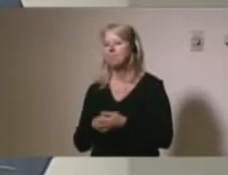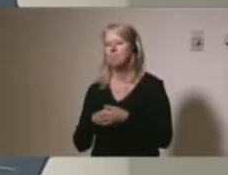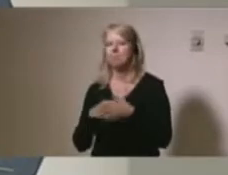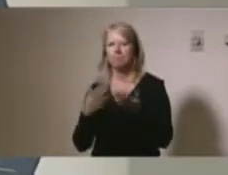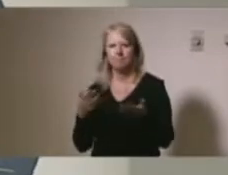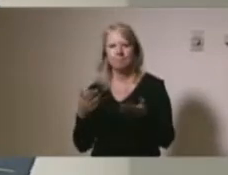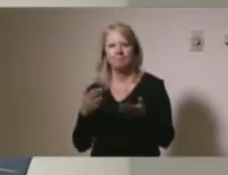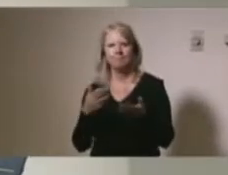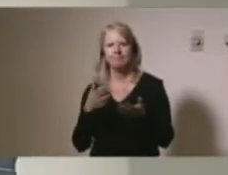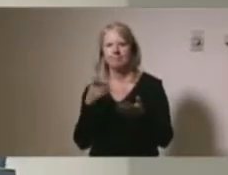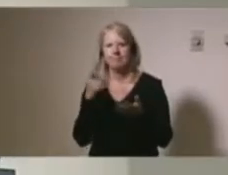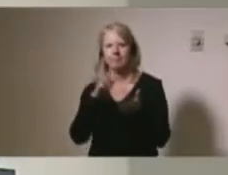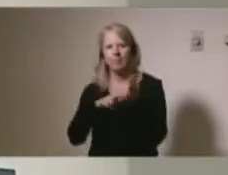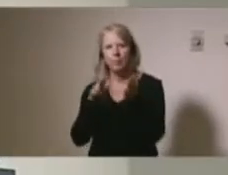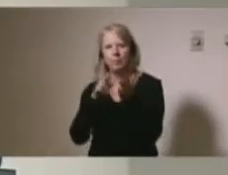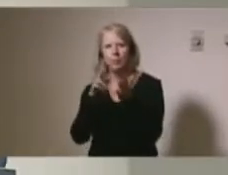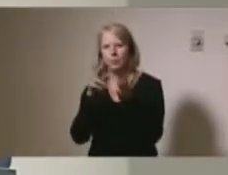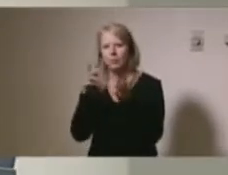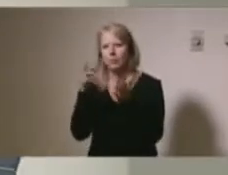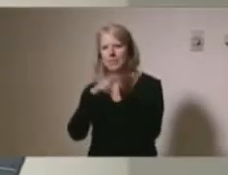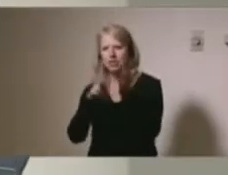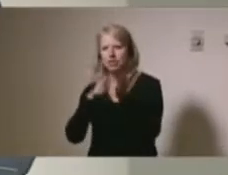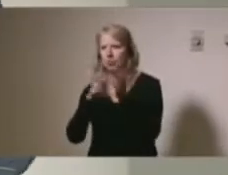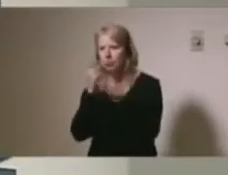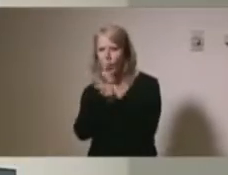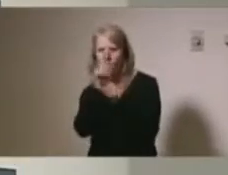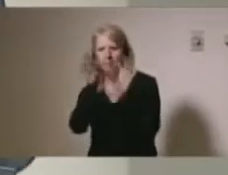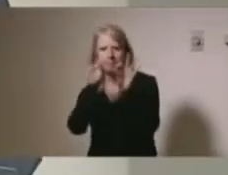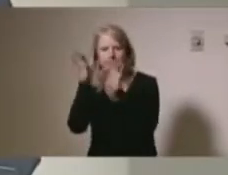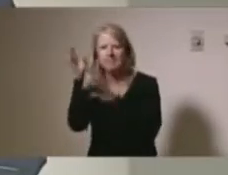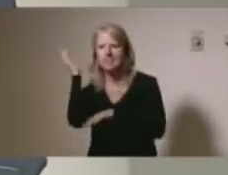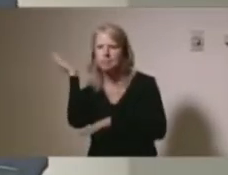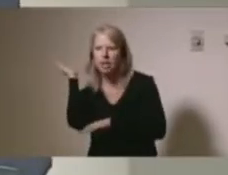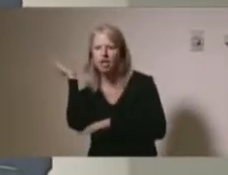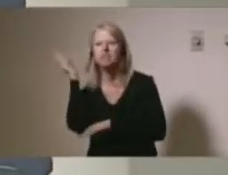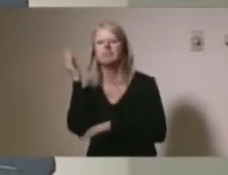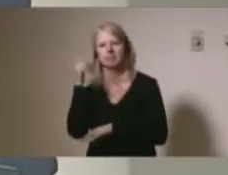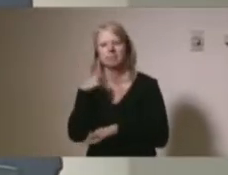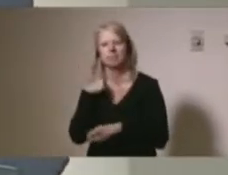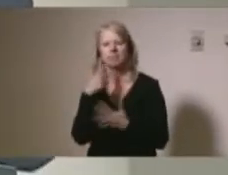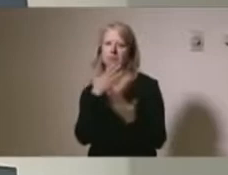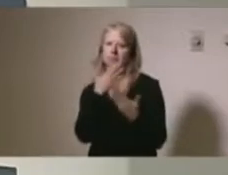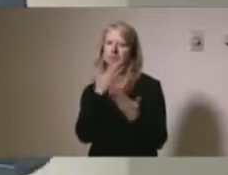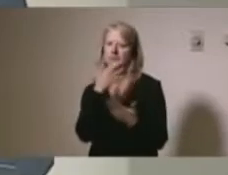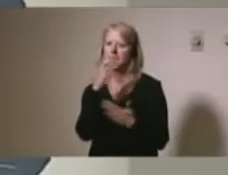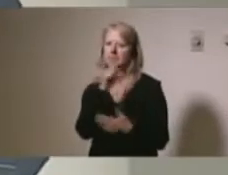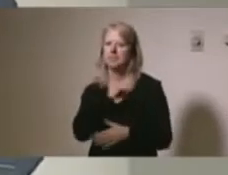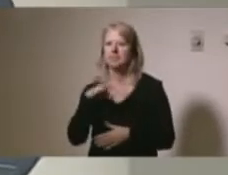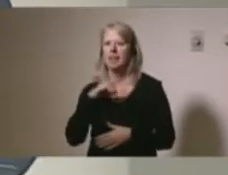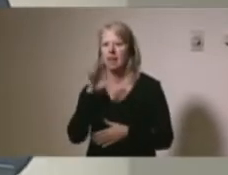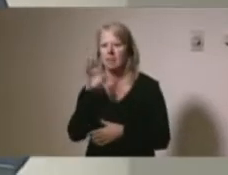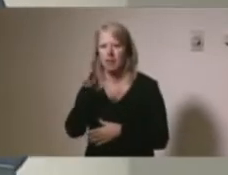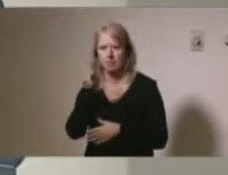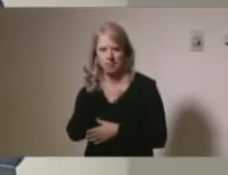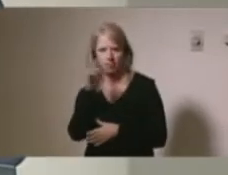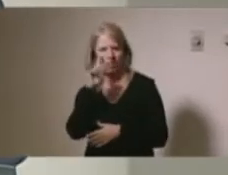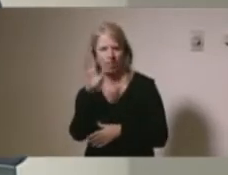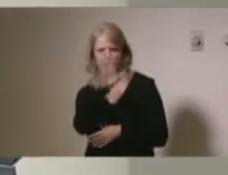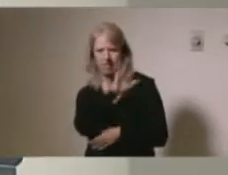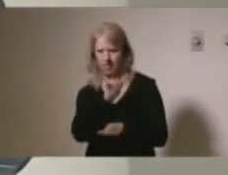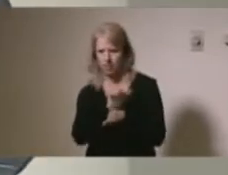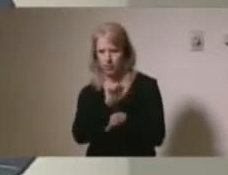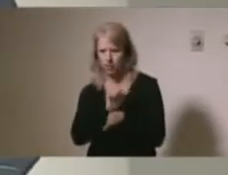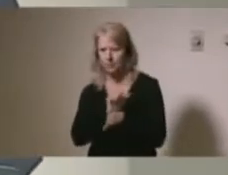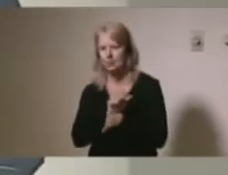there's the research for speakers. So I'd like to thank the staff of CUPW